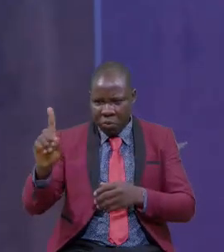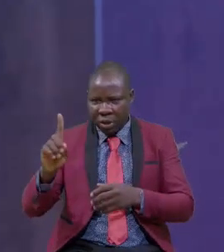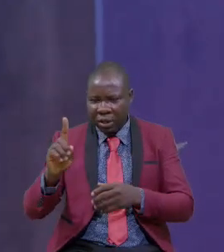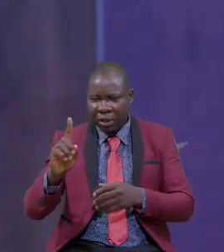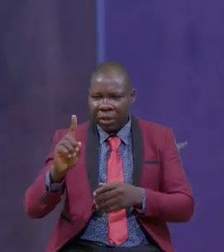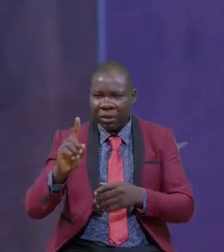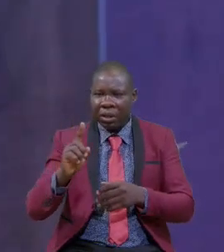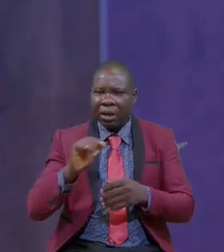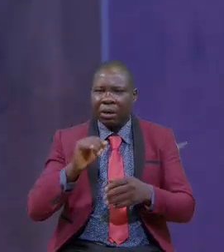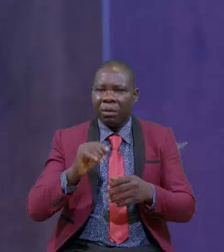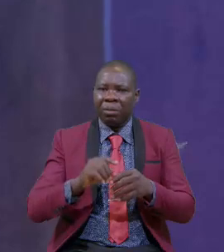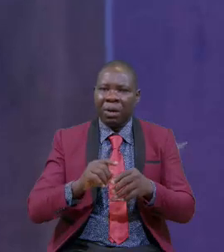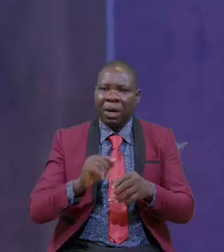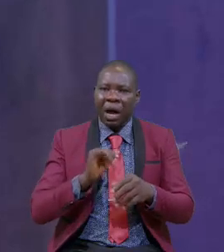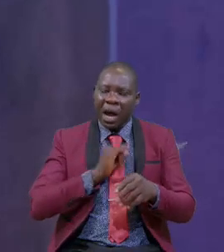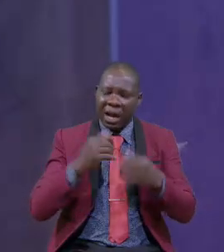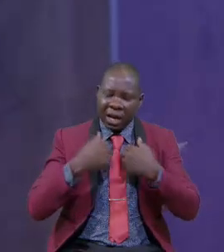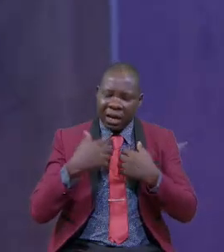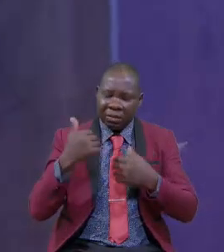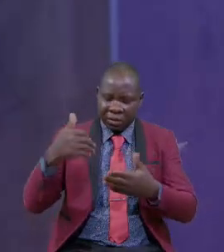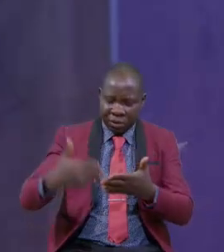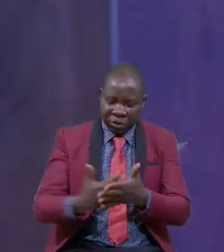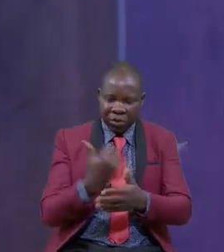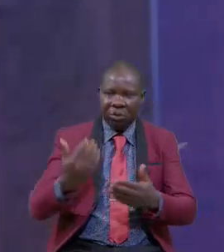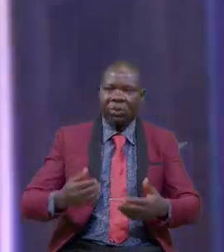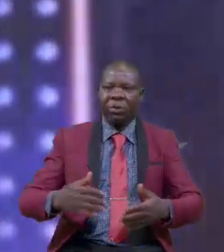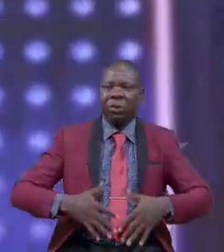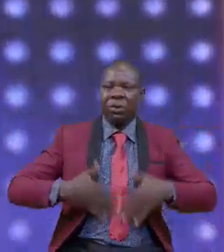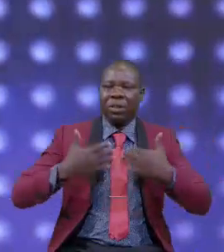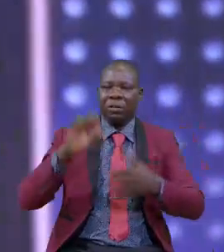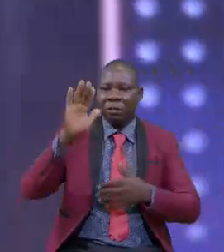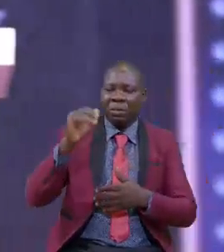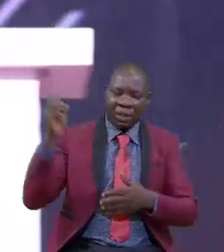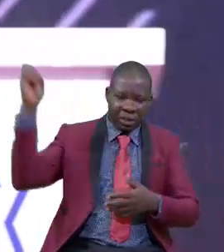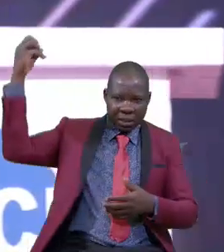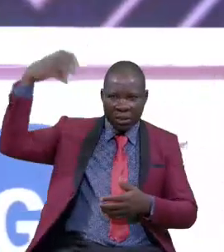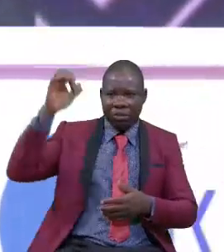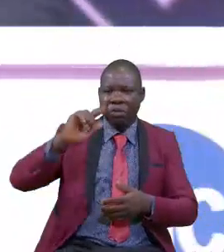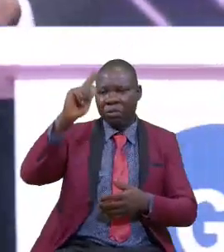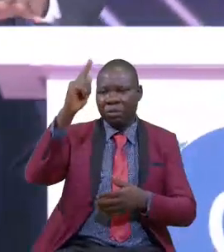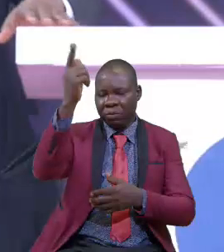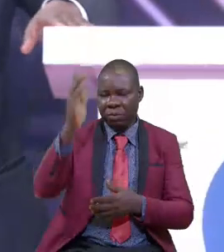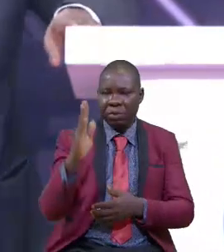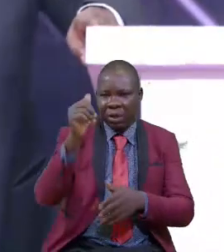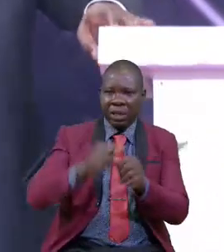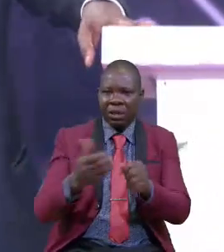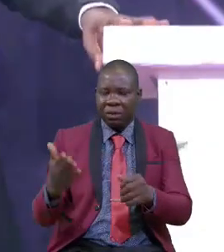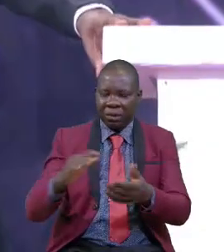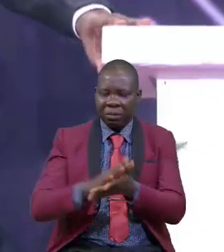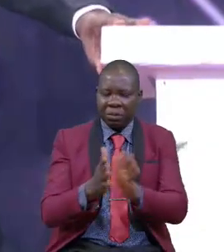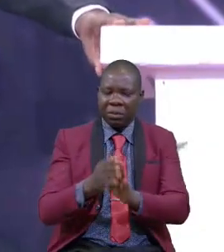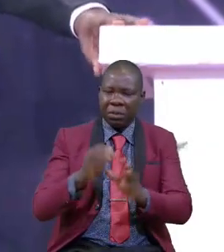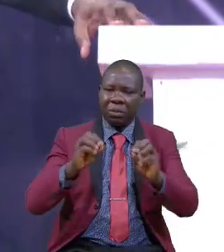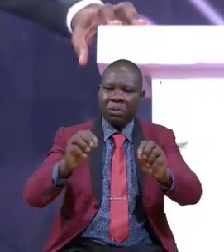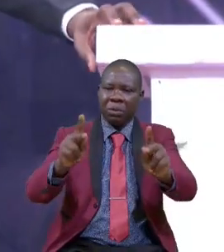I had the new life by the grace of God. Everything was all right, but to open my mouth in